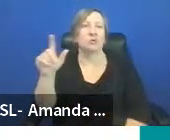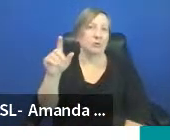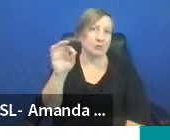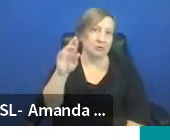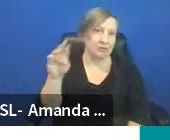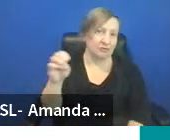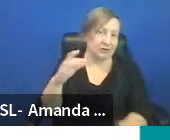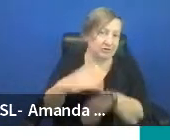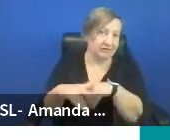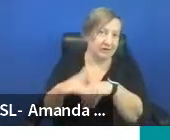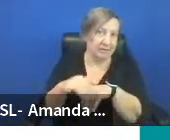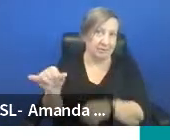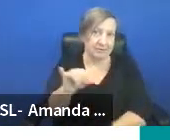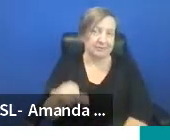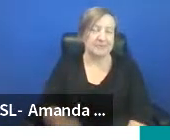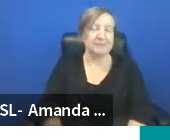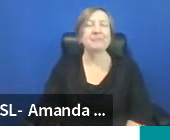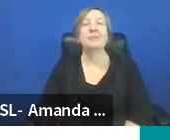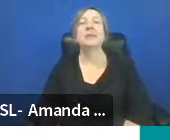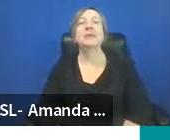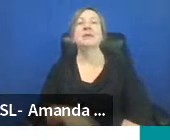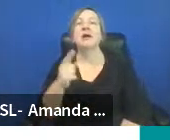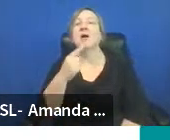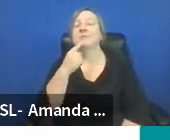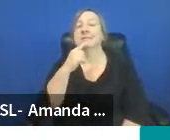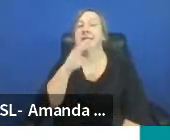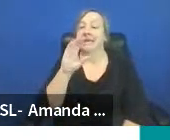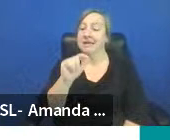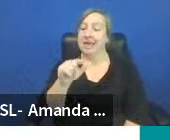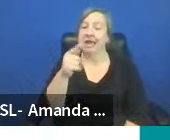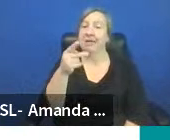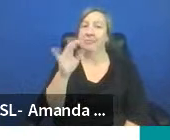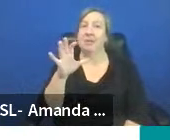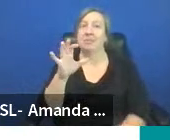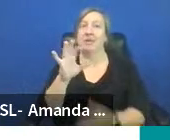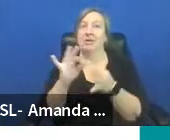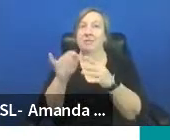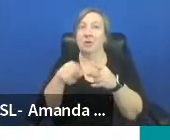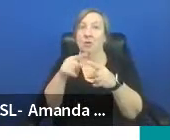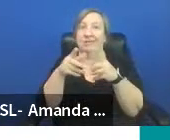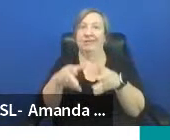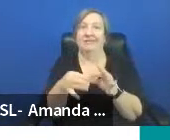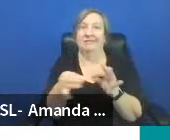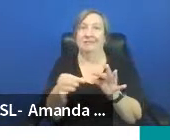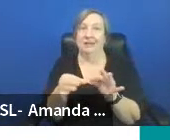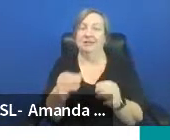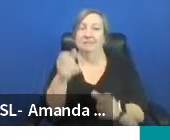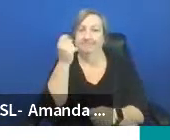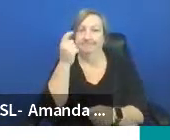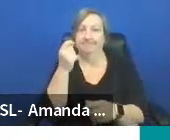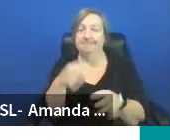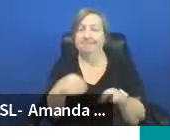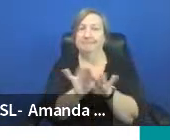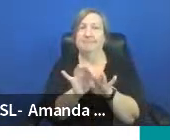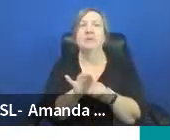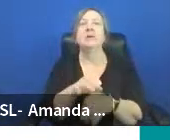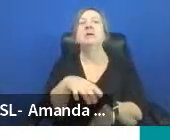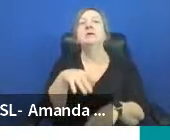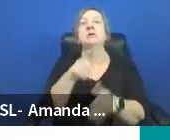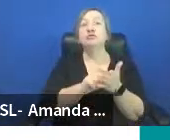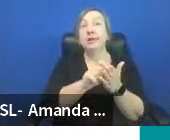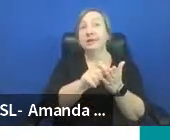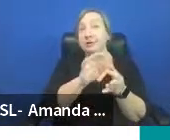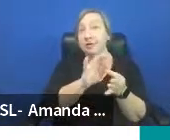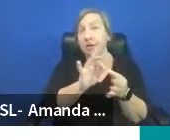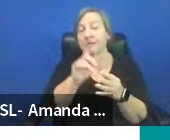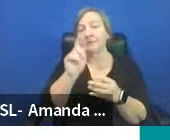1-888-503-6735 toll free. And always please state CAG Public Comment in your message. Written comments need to explicitly say CAG Public Comment